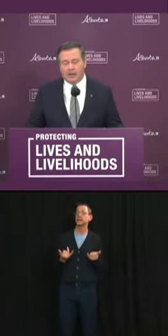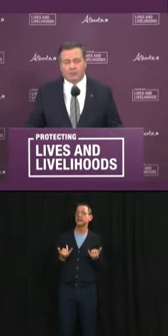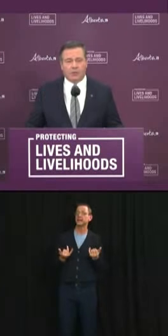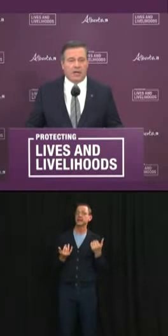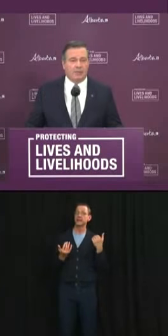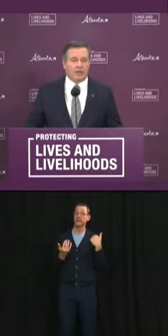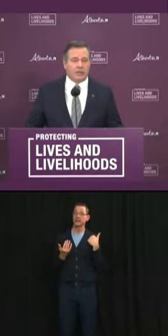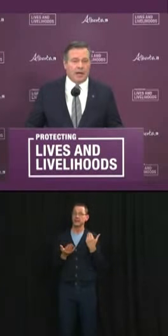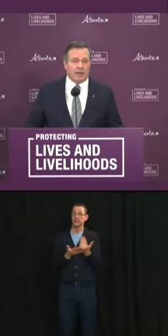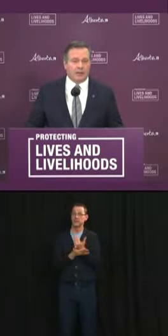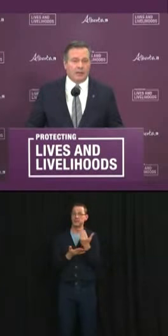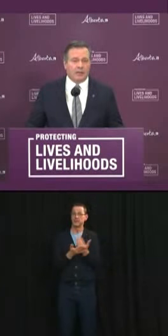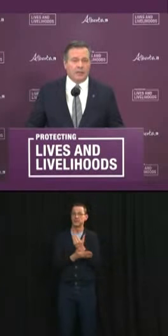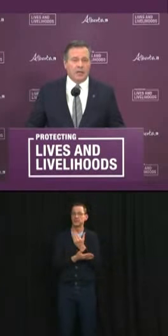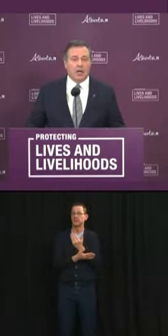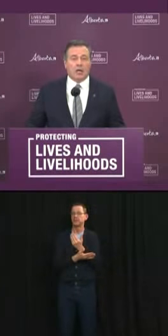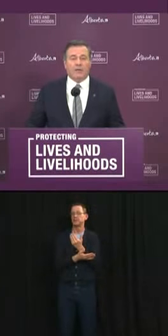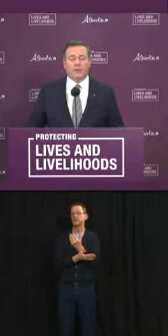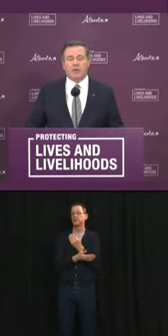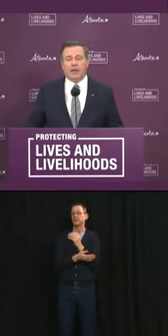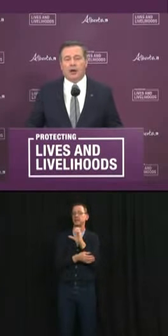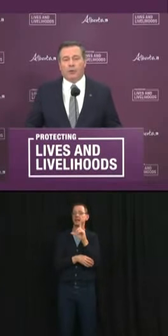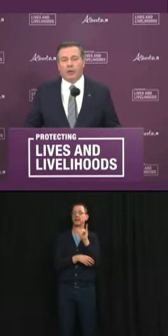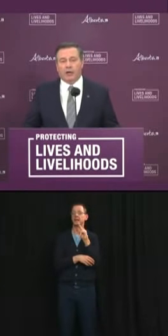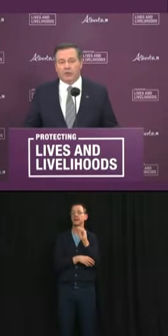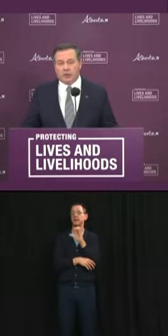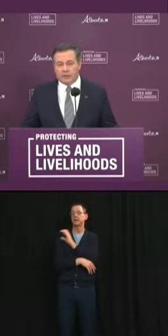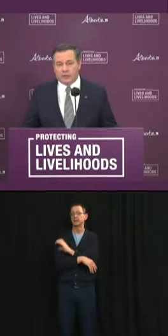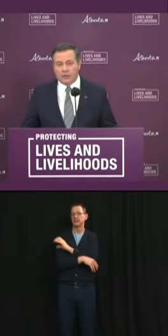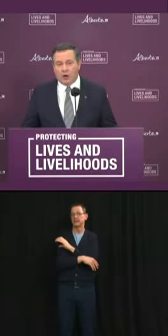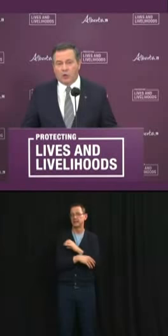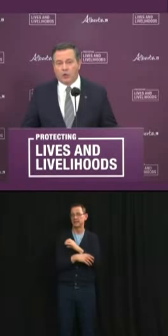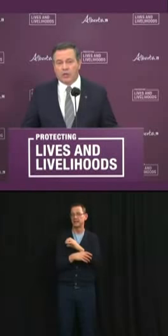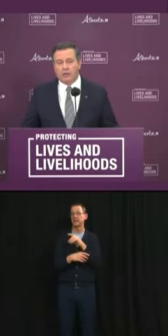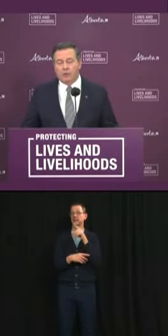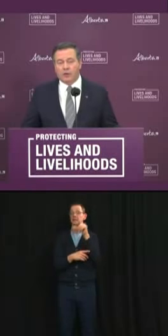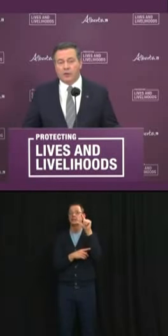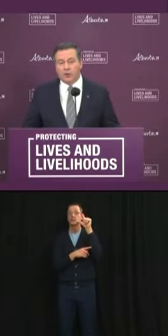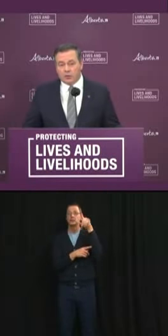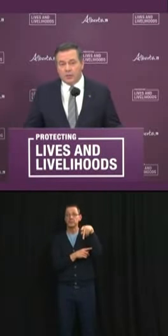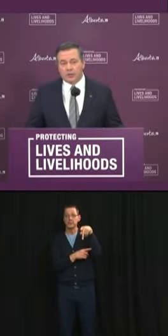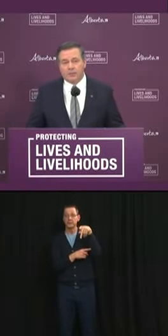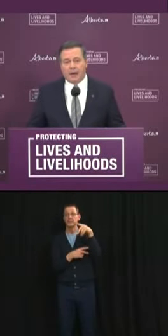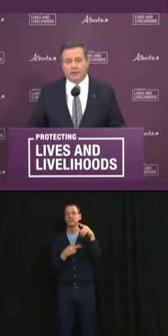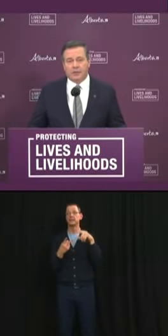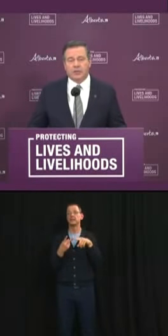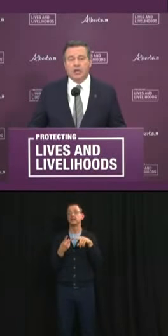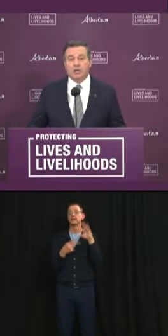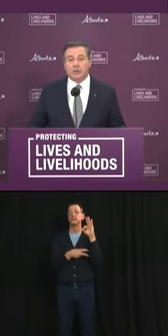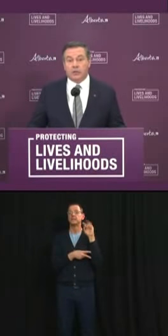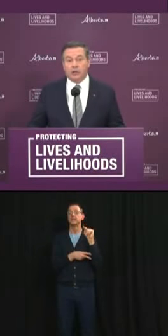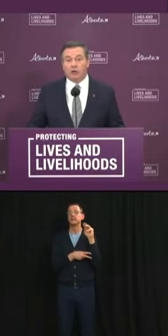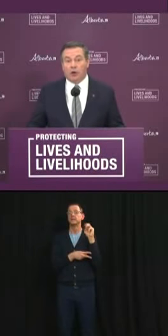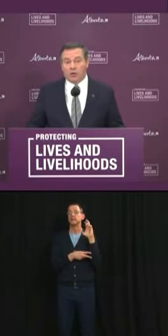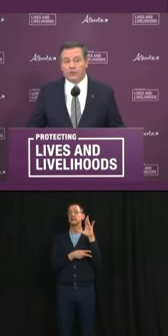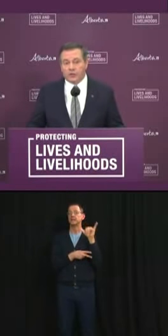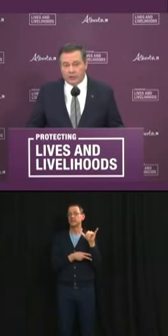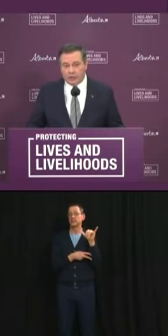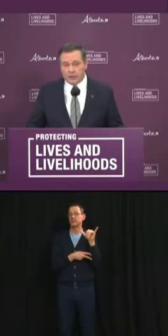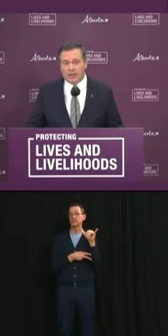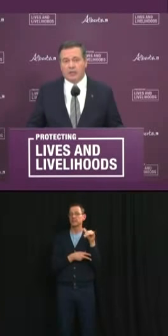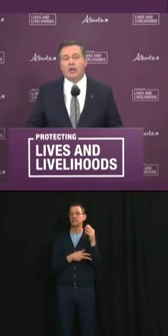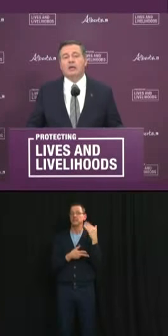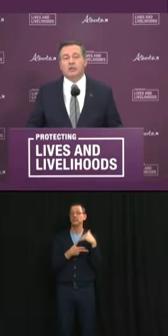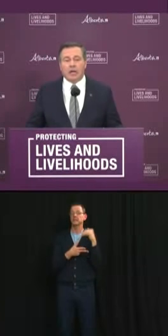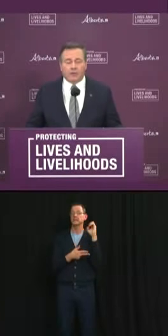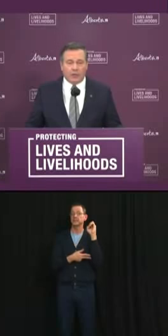Calgary, Lethbridge, and Medicine Hat. Government and Alberta Health Services are working with those municipalities to secure large